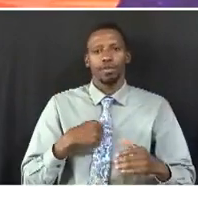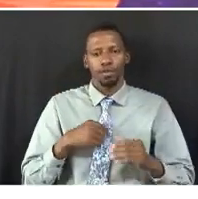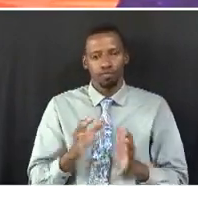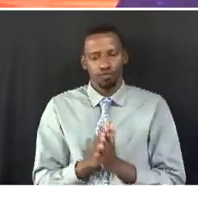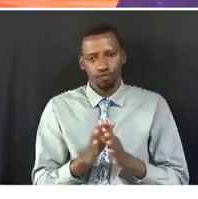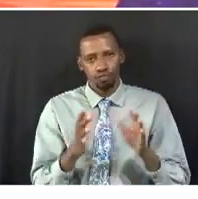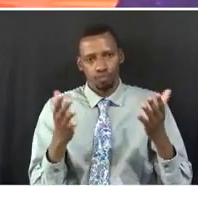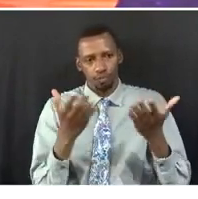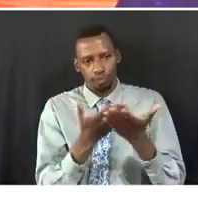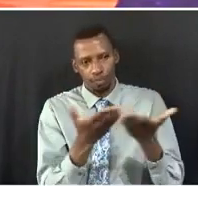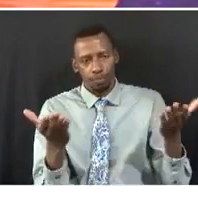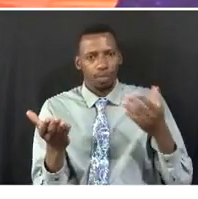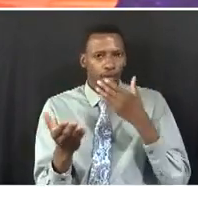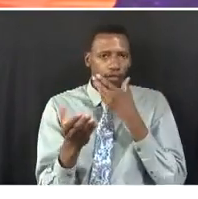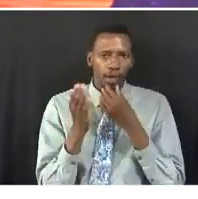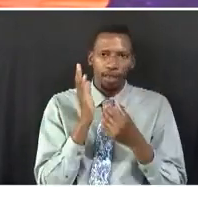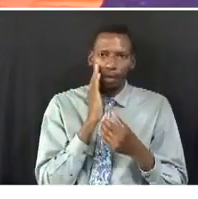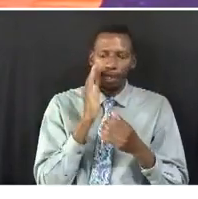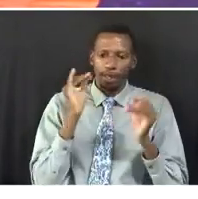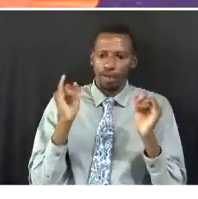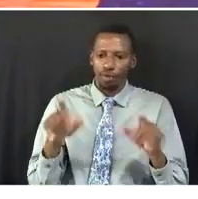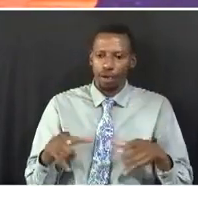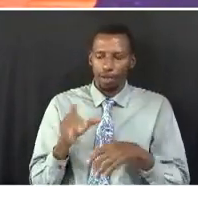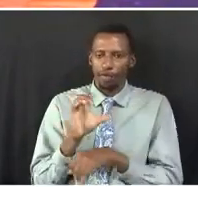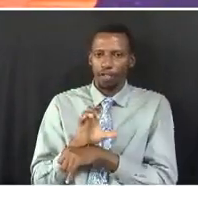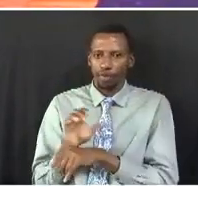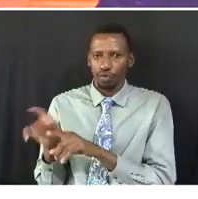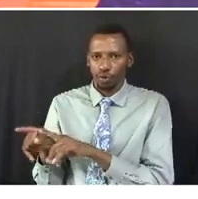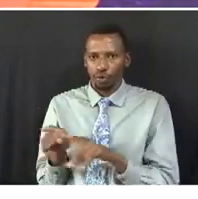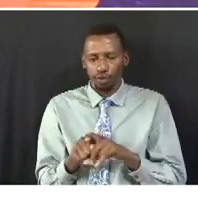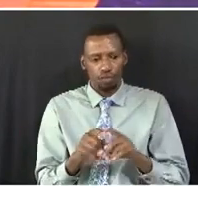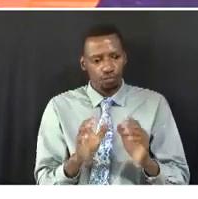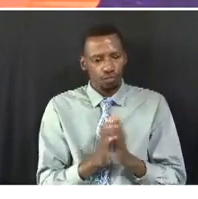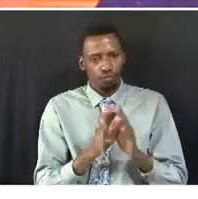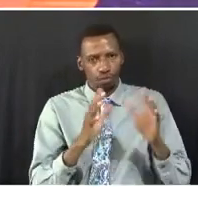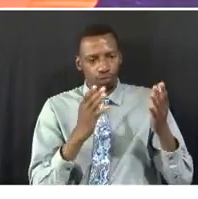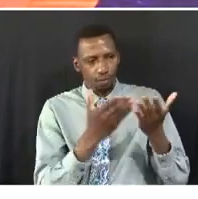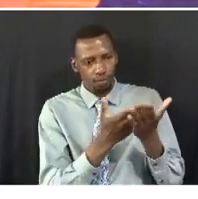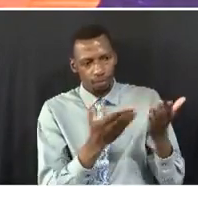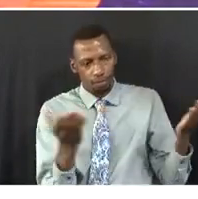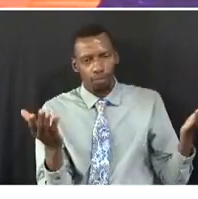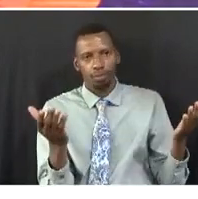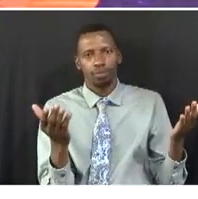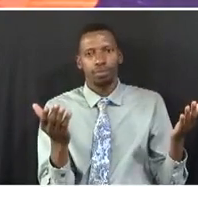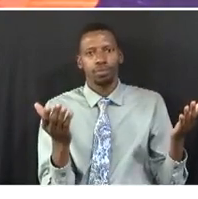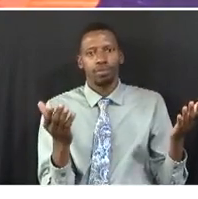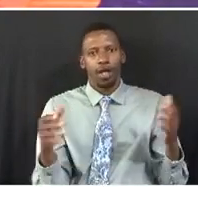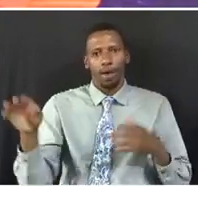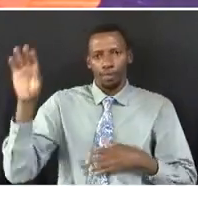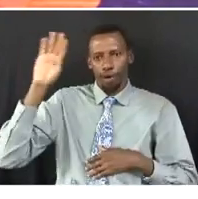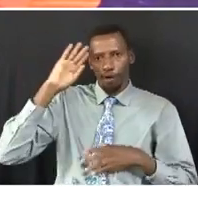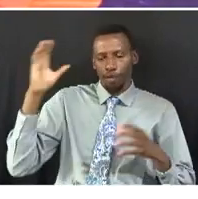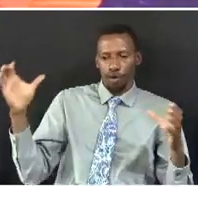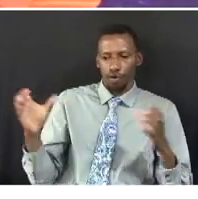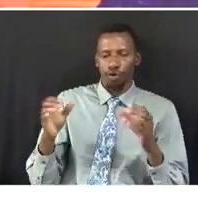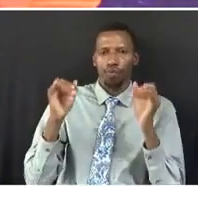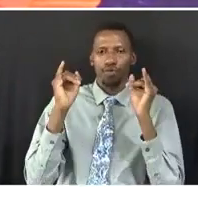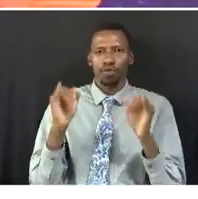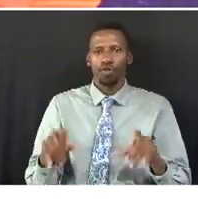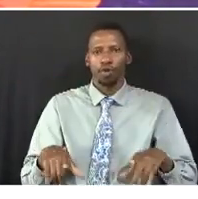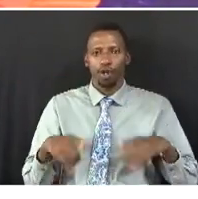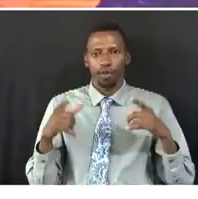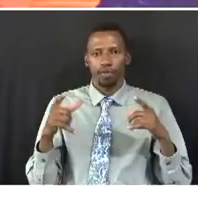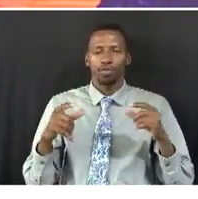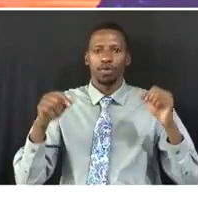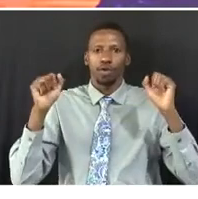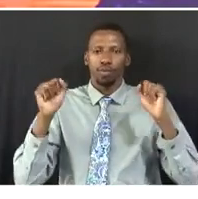parents of New Life Church. And I congratulate you, the Flying Marines of New Life Church, for the ability of being